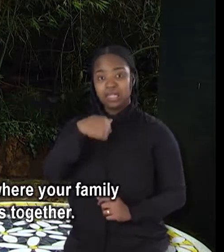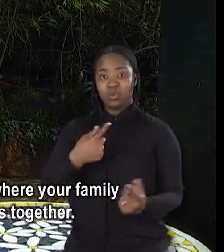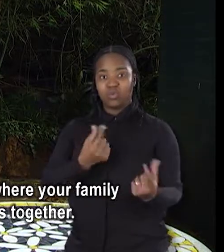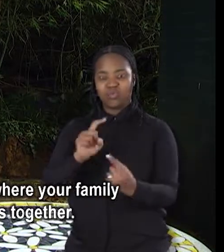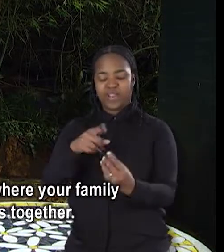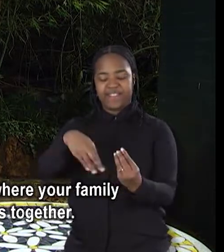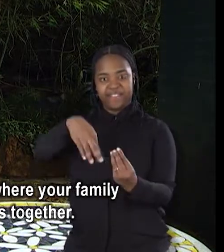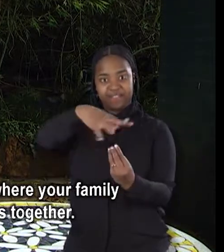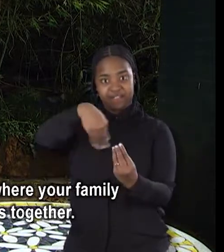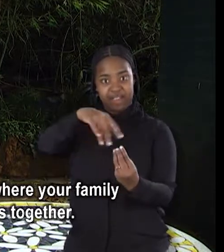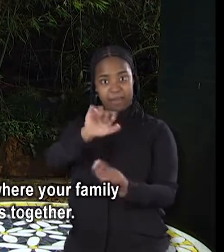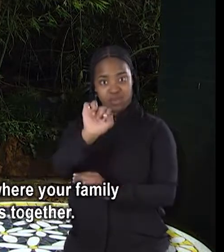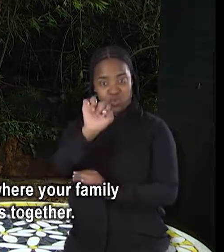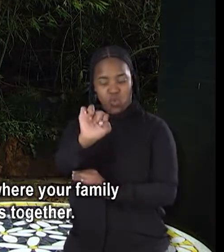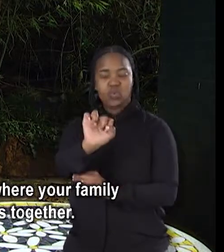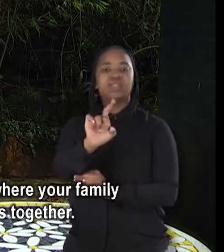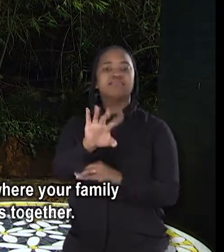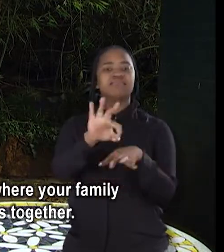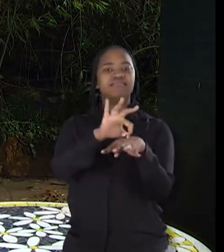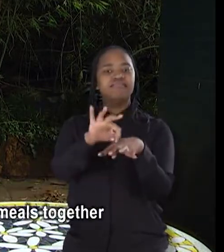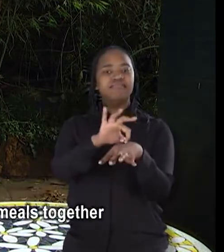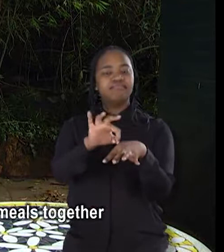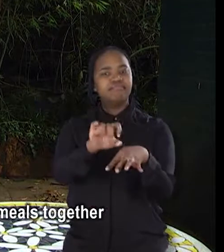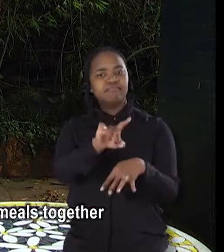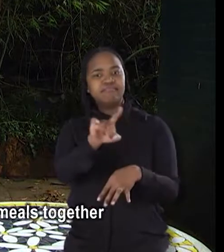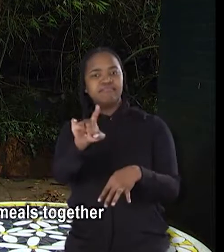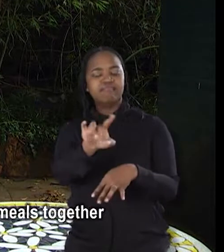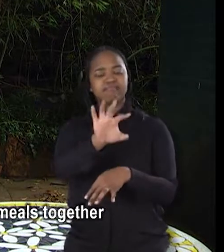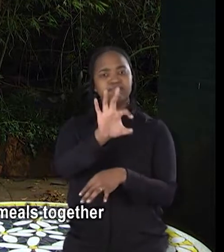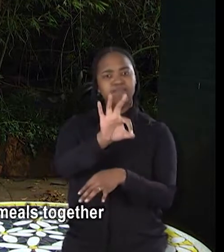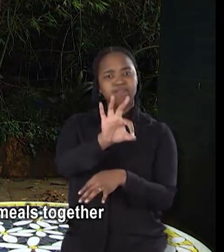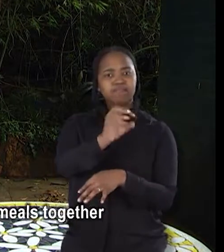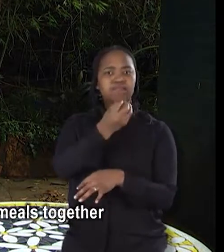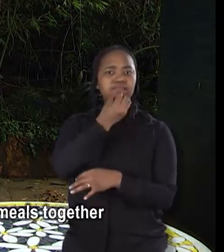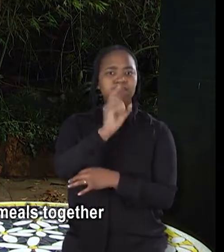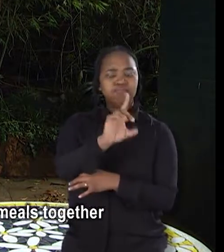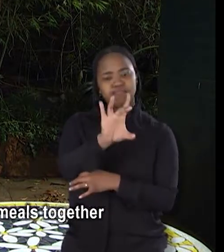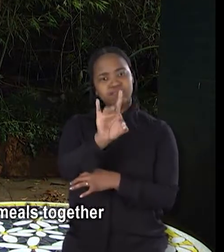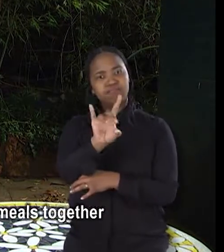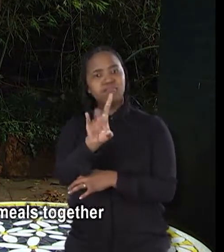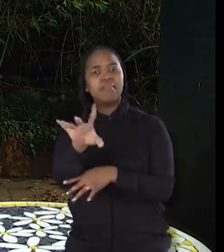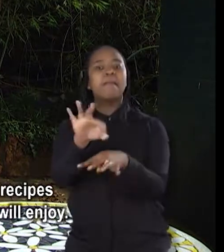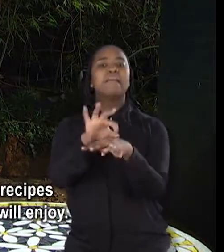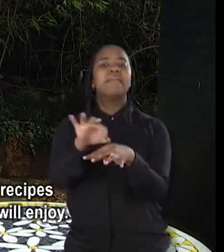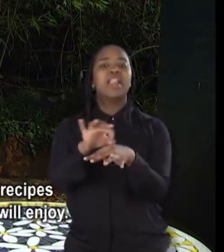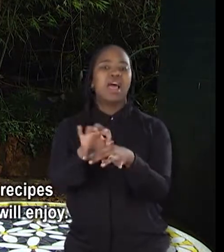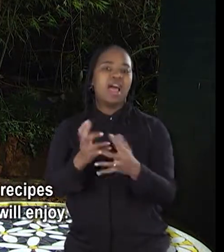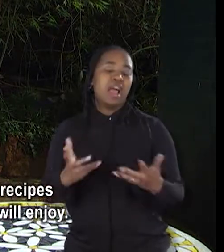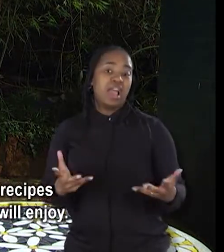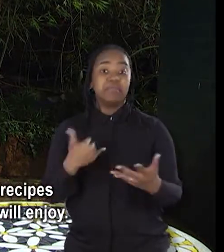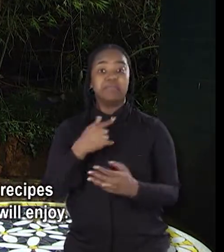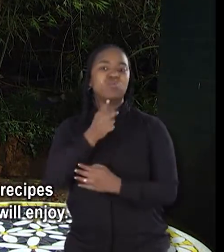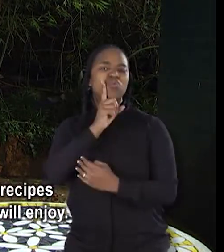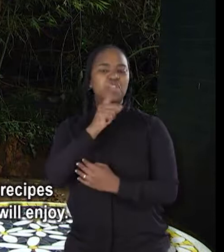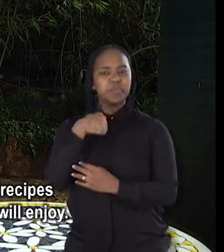a family plan meals together Start preparing meals together Maybe look